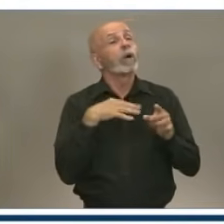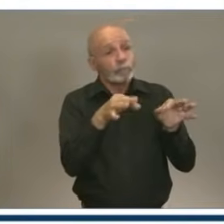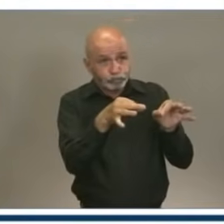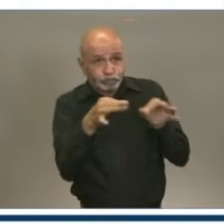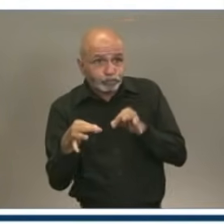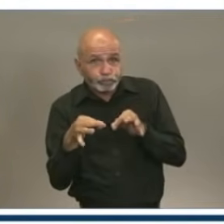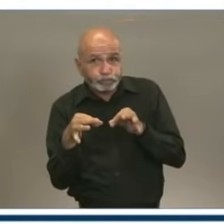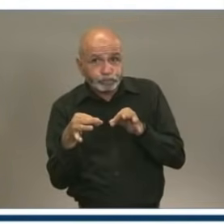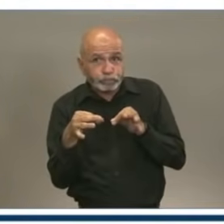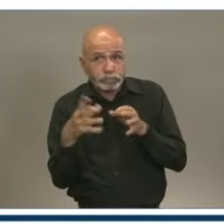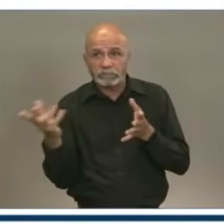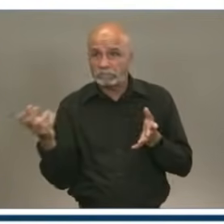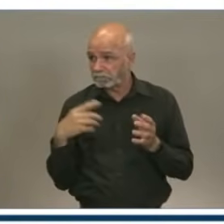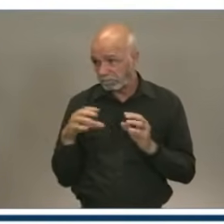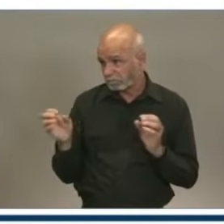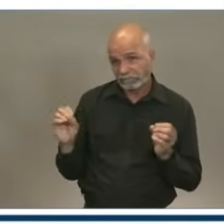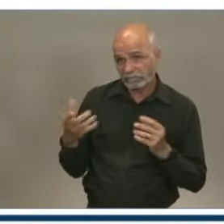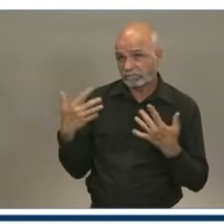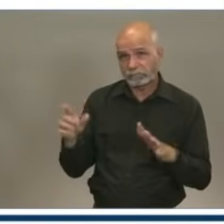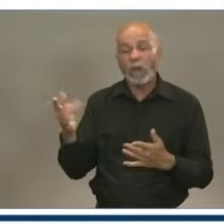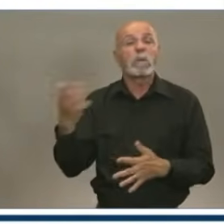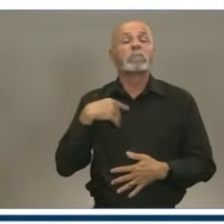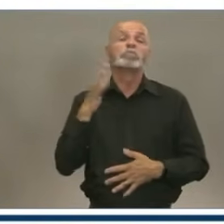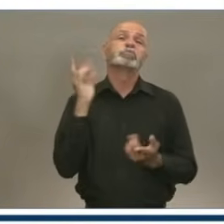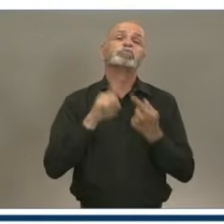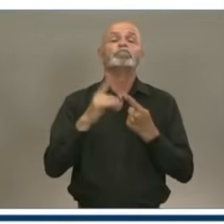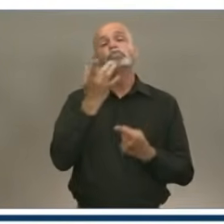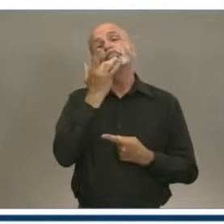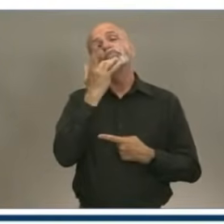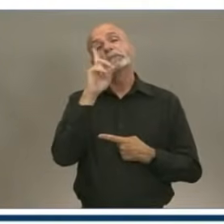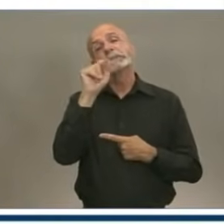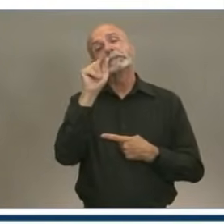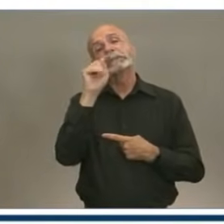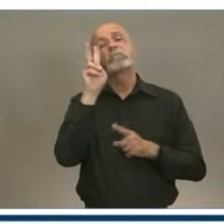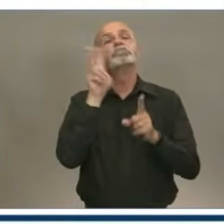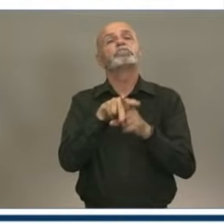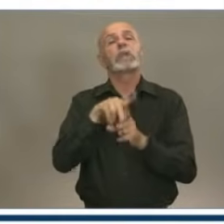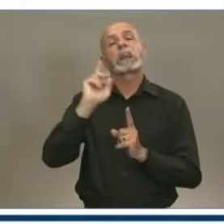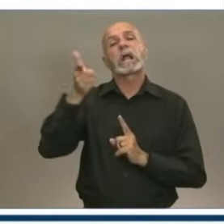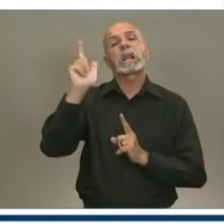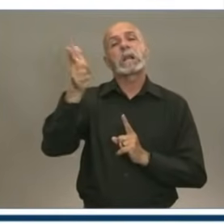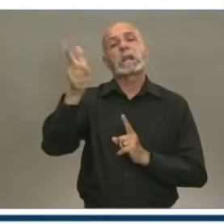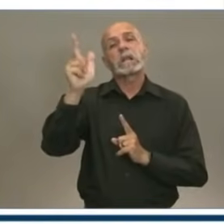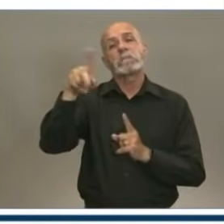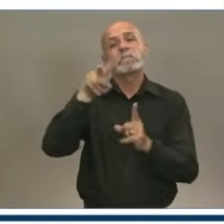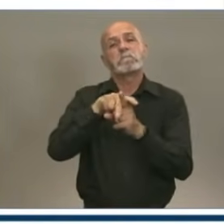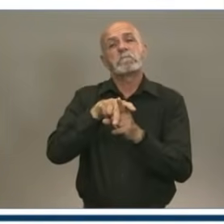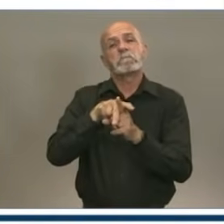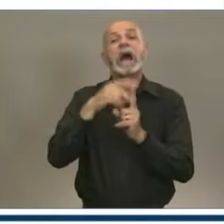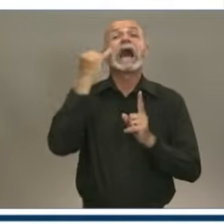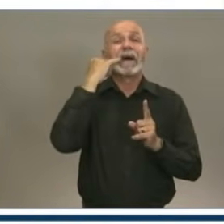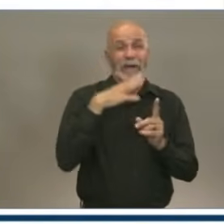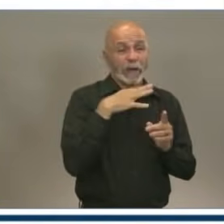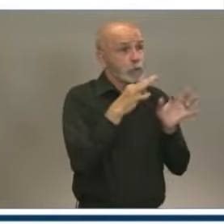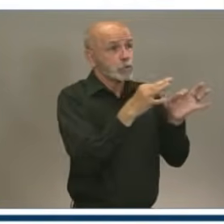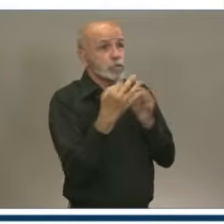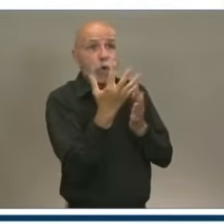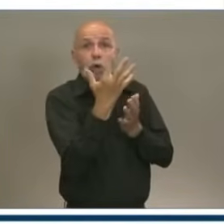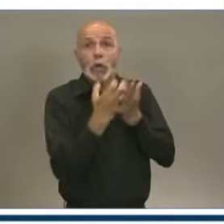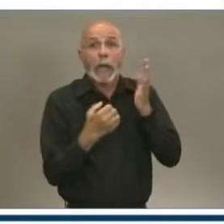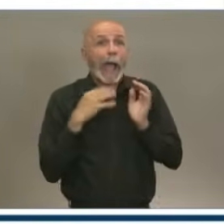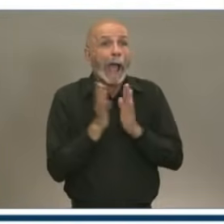appointment you already have booked, or maybe you can't find an earlier appointment that is your absolute